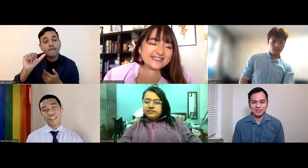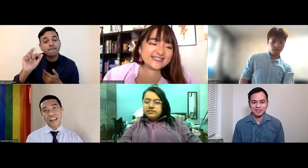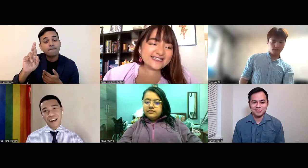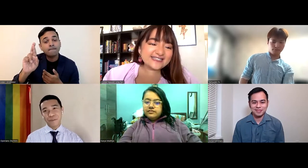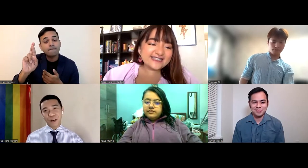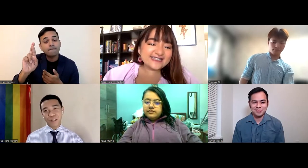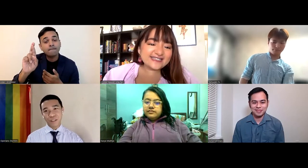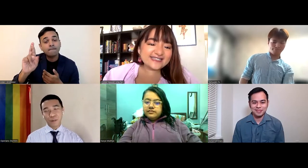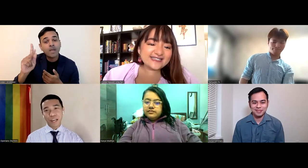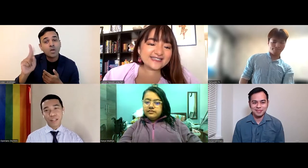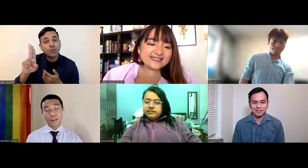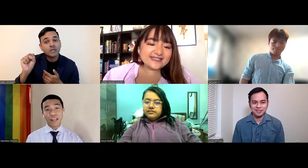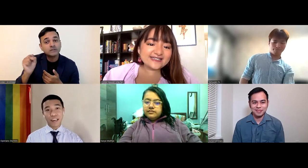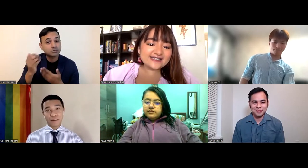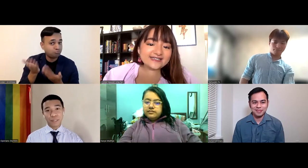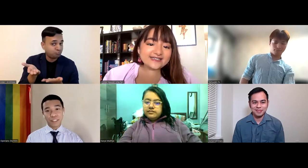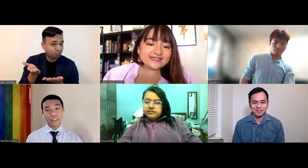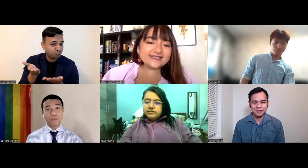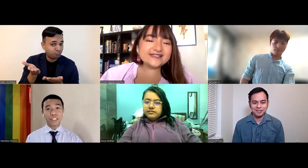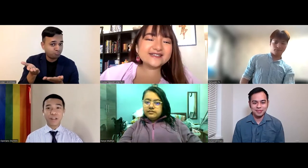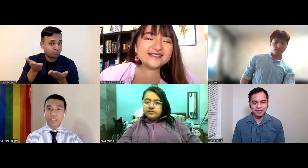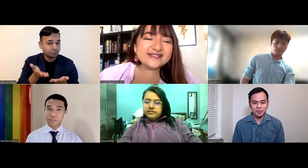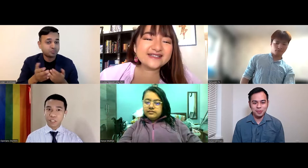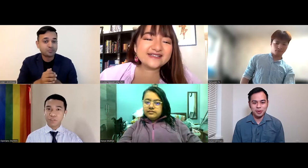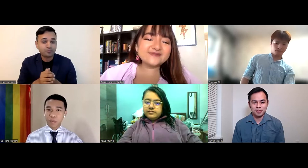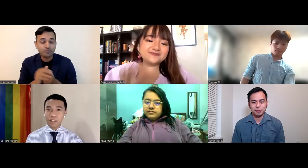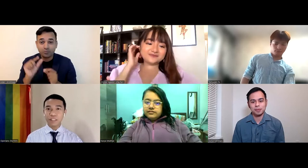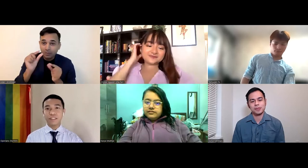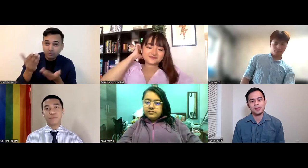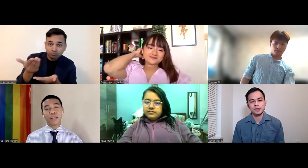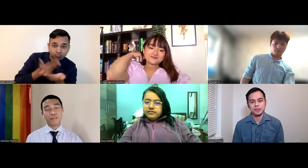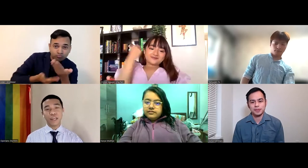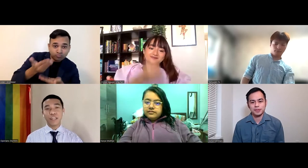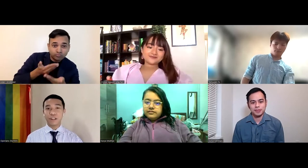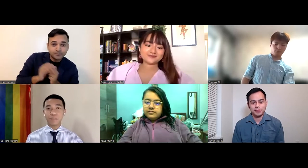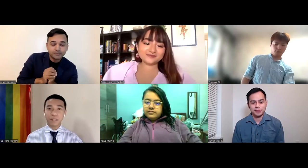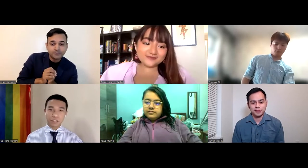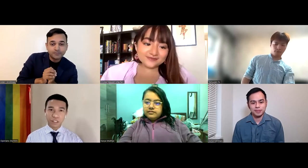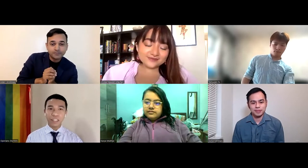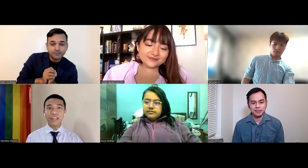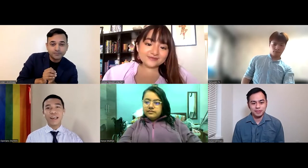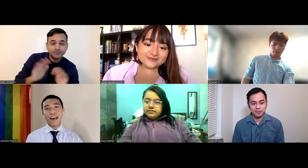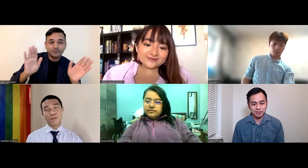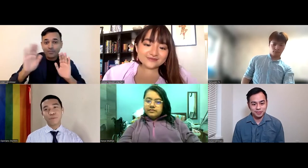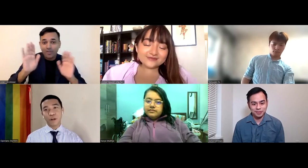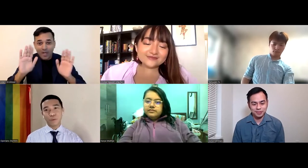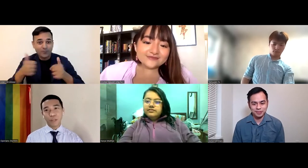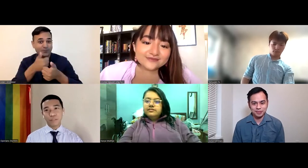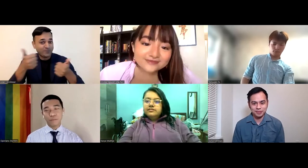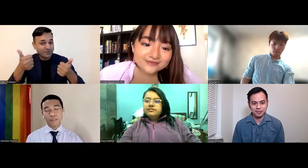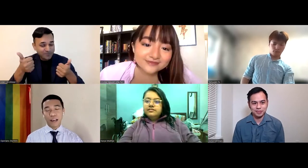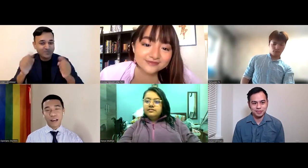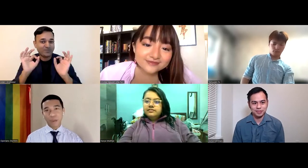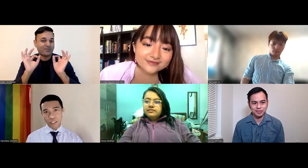Philippines. I am Marcus Operiano, and I am a disability rights advocate as well. Same with Kavya here in my country. I was born